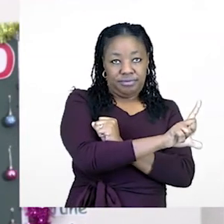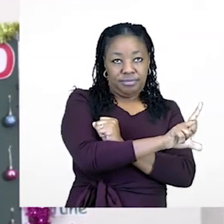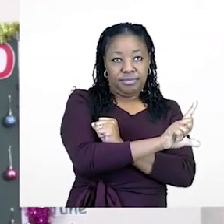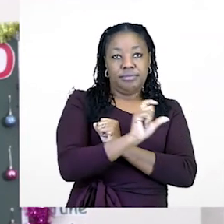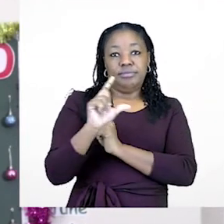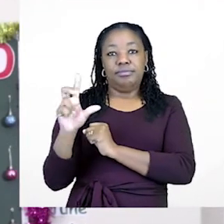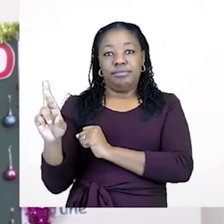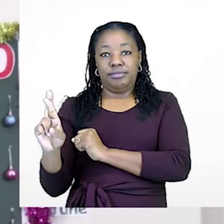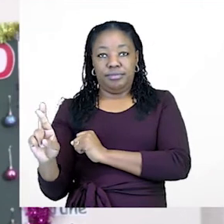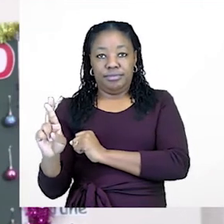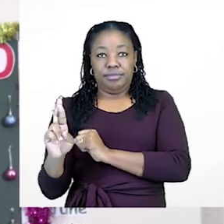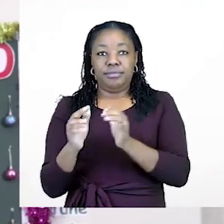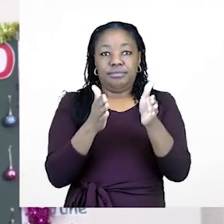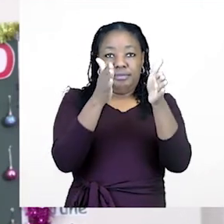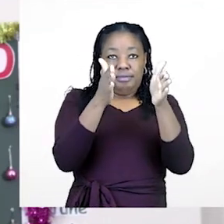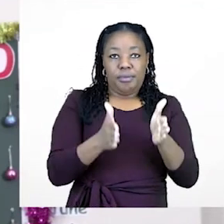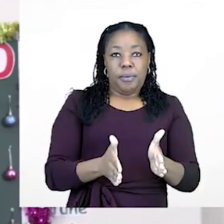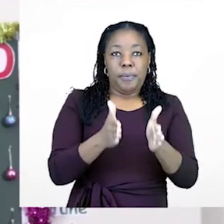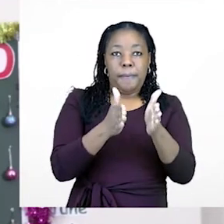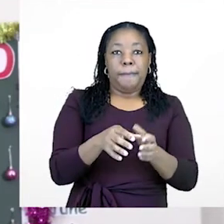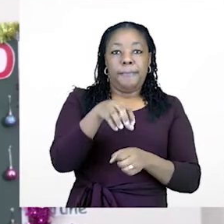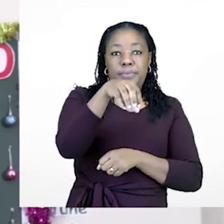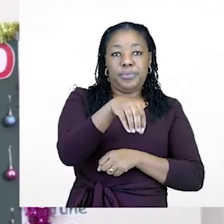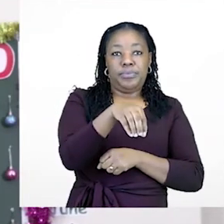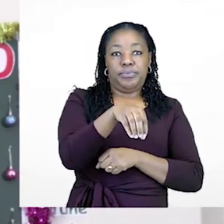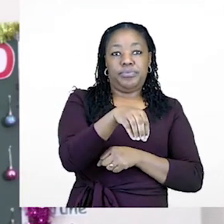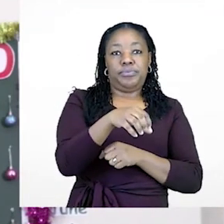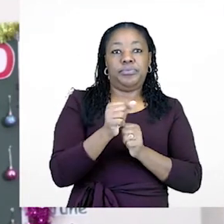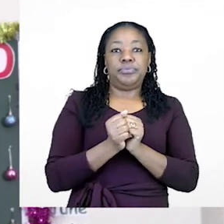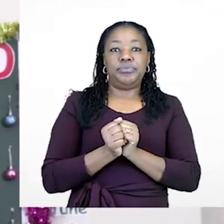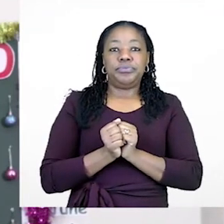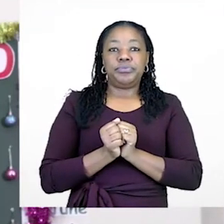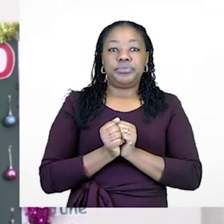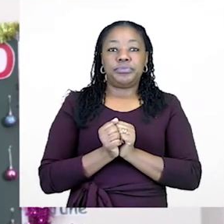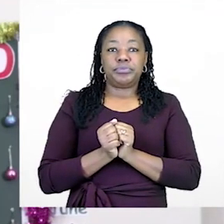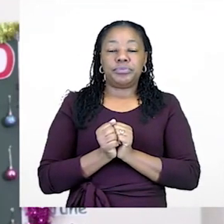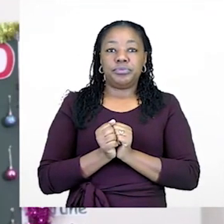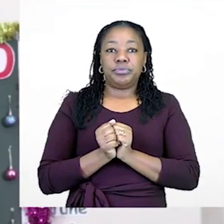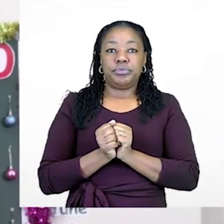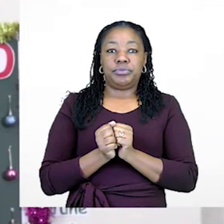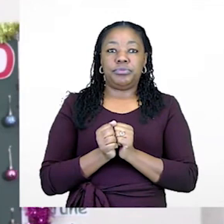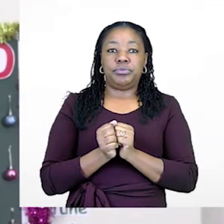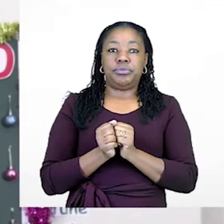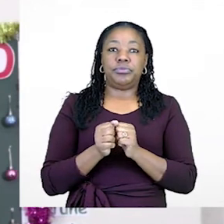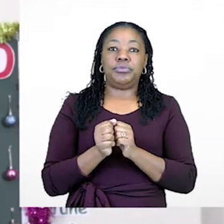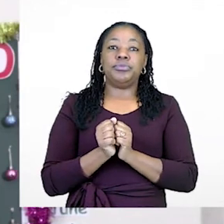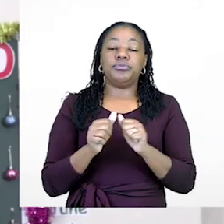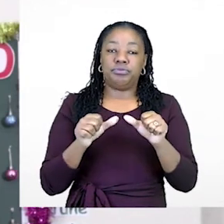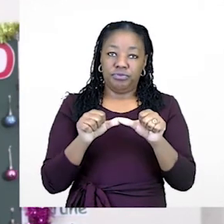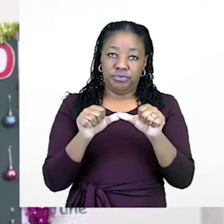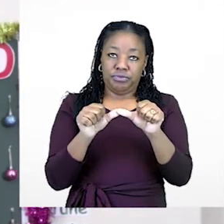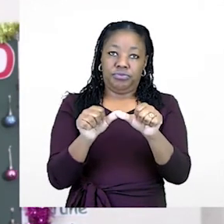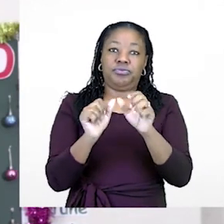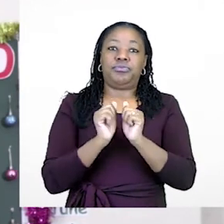right, and this one is the middle. When you do this exercise, take your time, use your hands to help you as